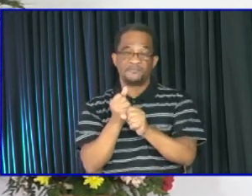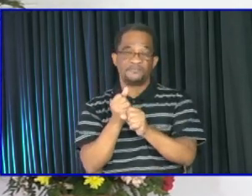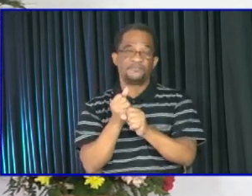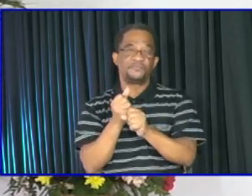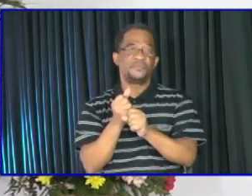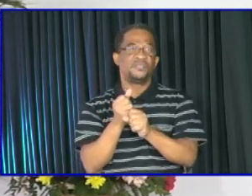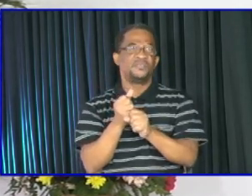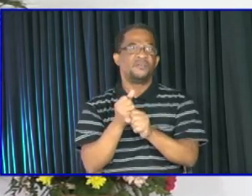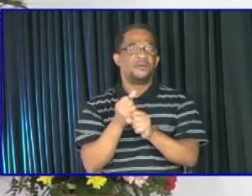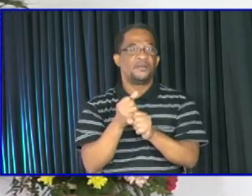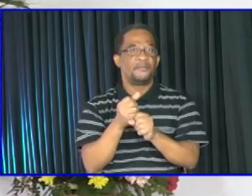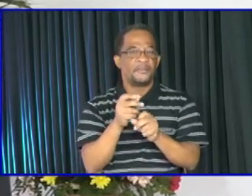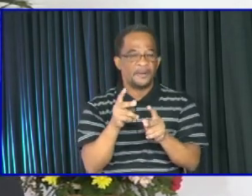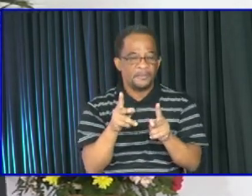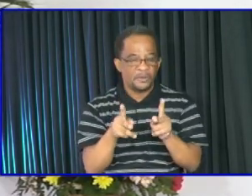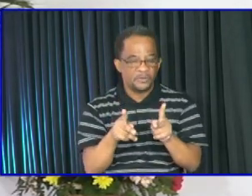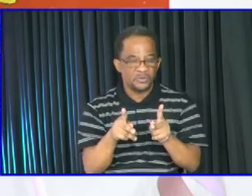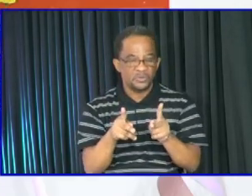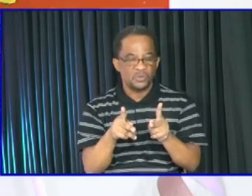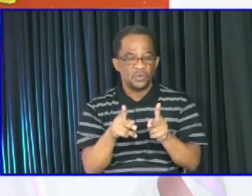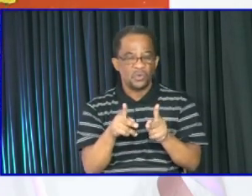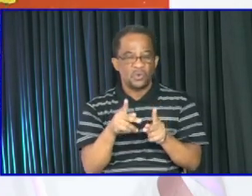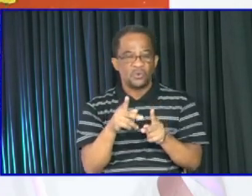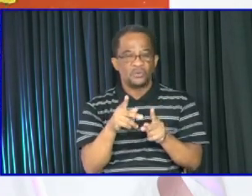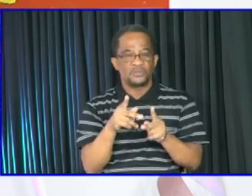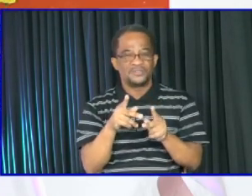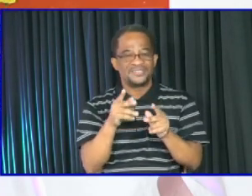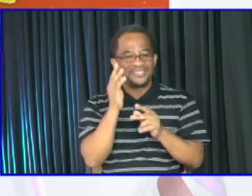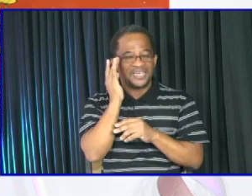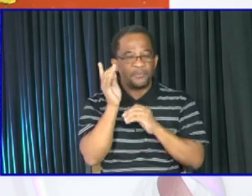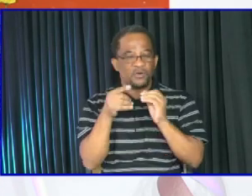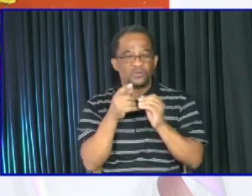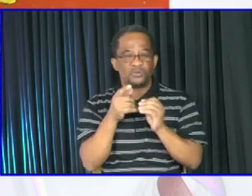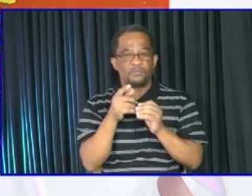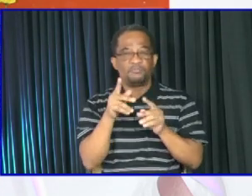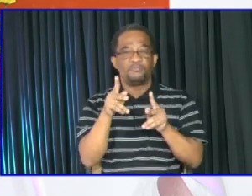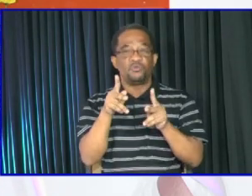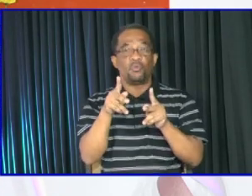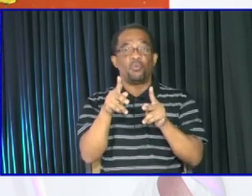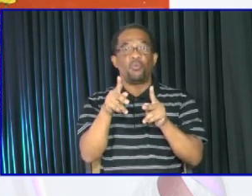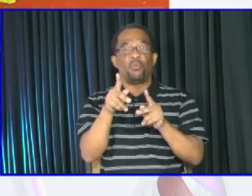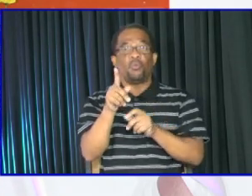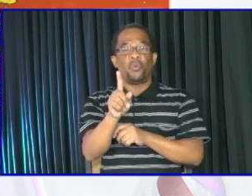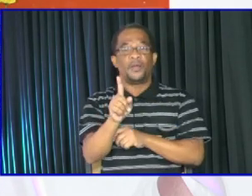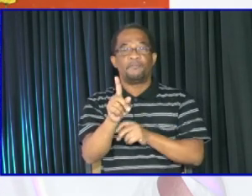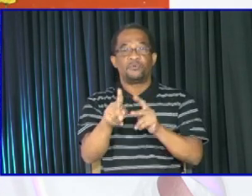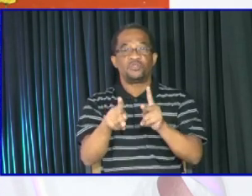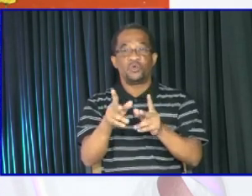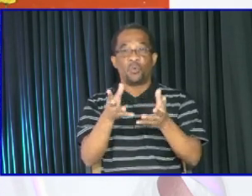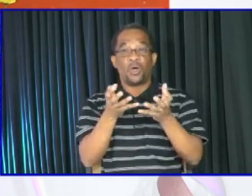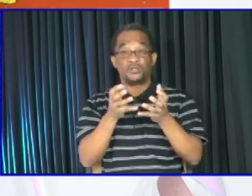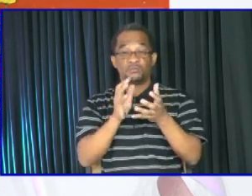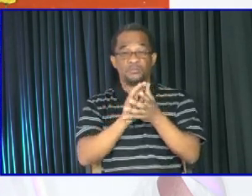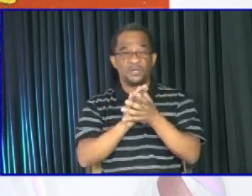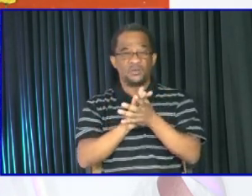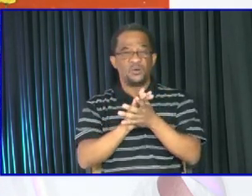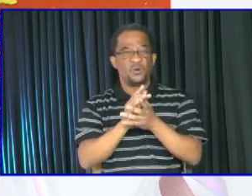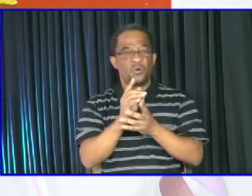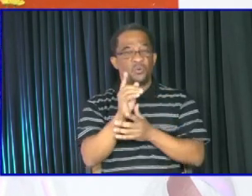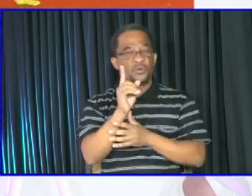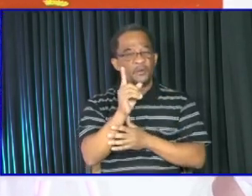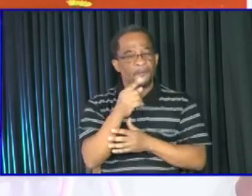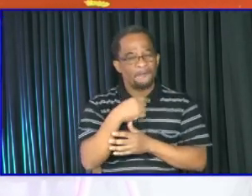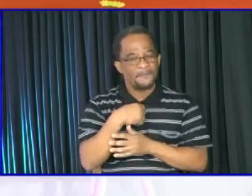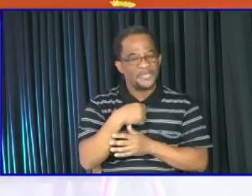the person whom we marry. Another important decision we choose to make is where we decide to